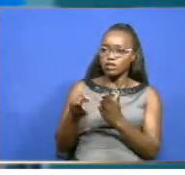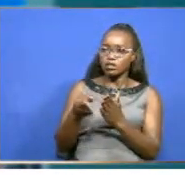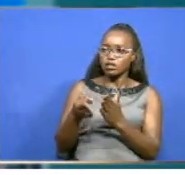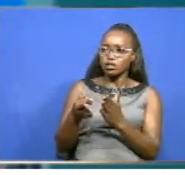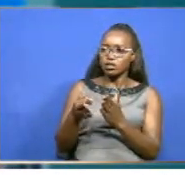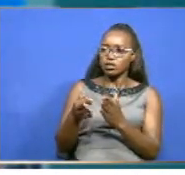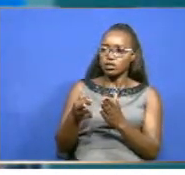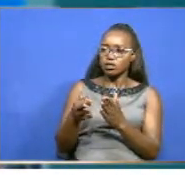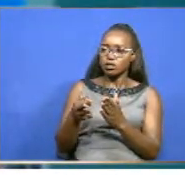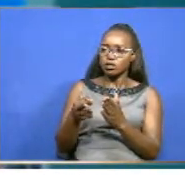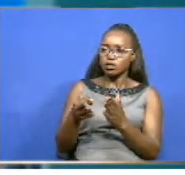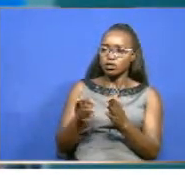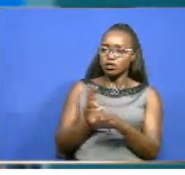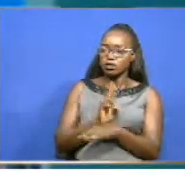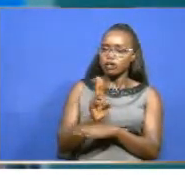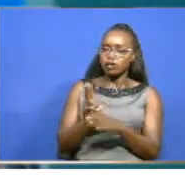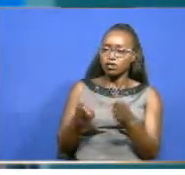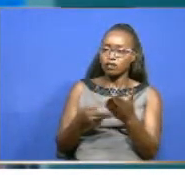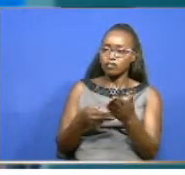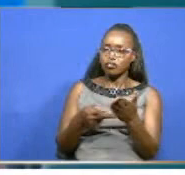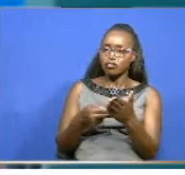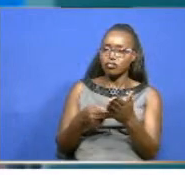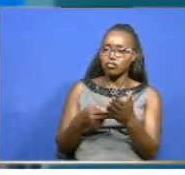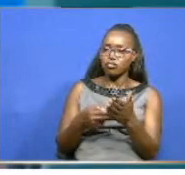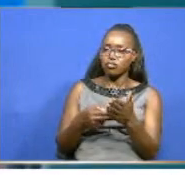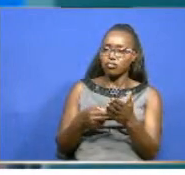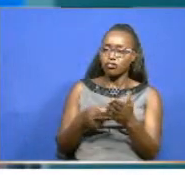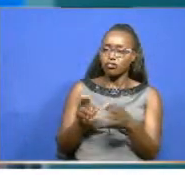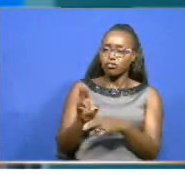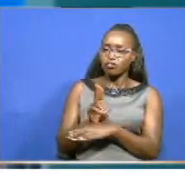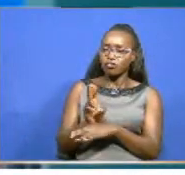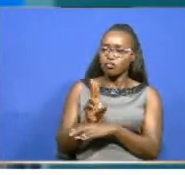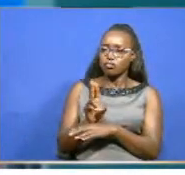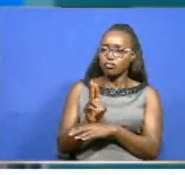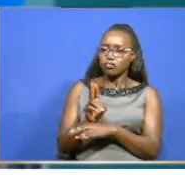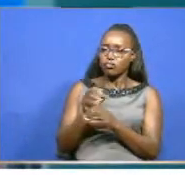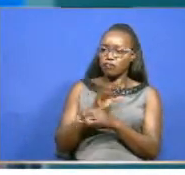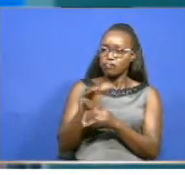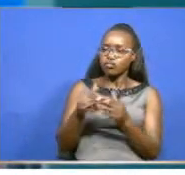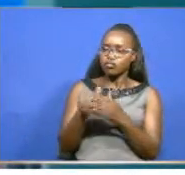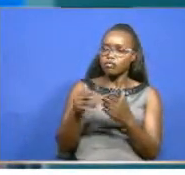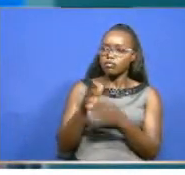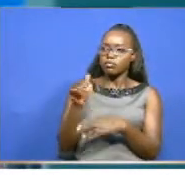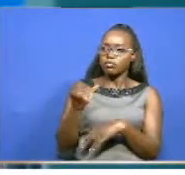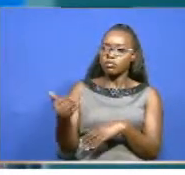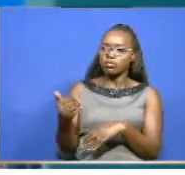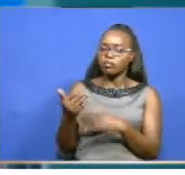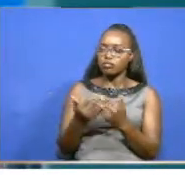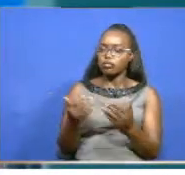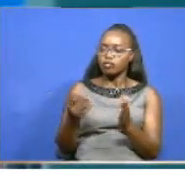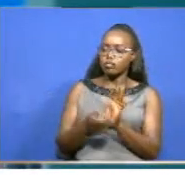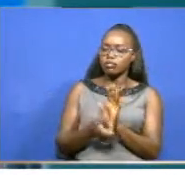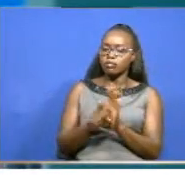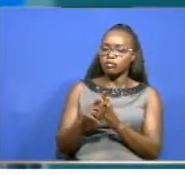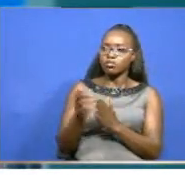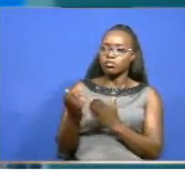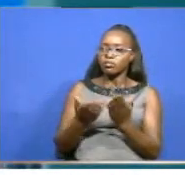into using technologies, when it comes into using, all these other things that are required, service